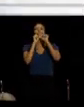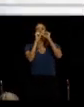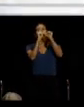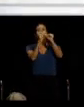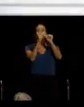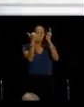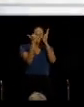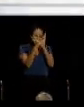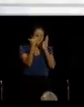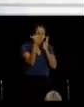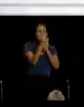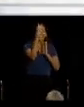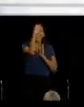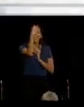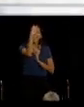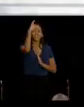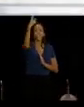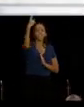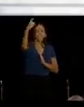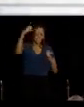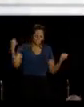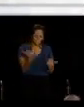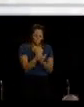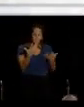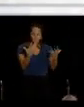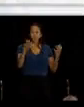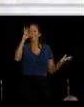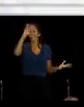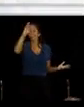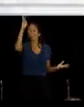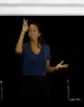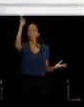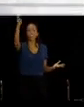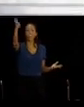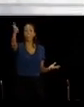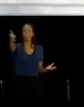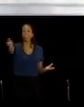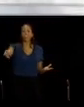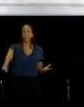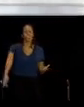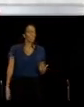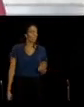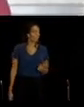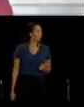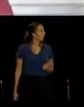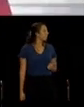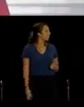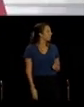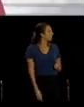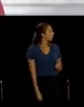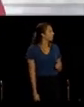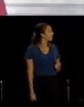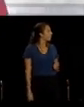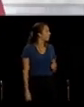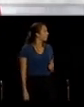take. A million dreams for the world we're gonna make.